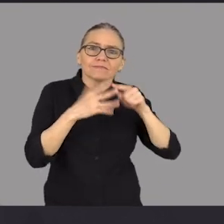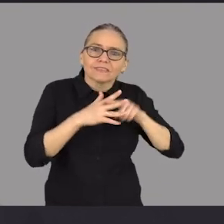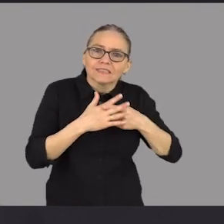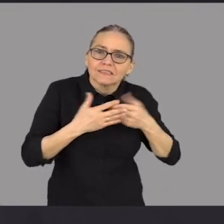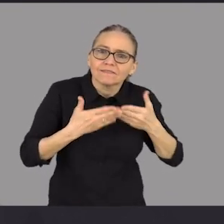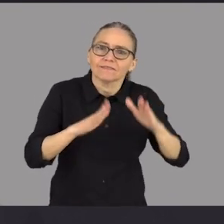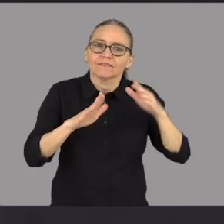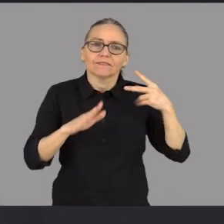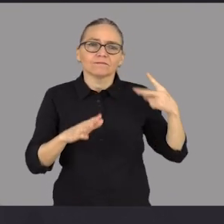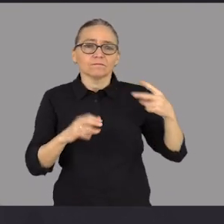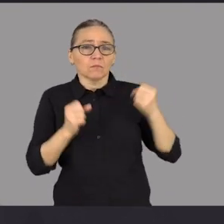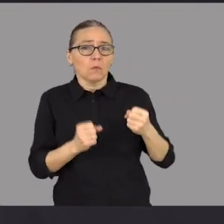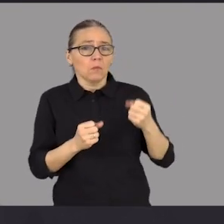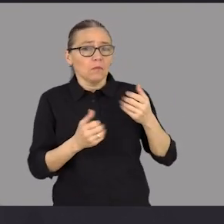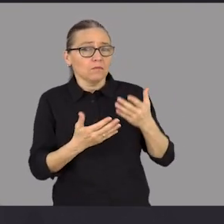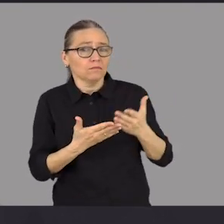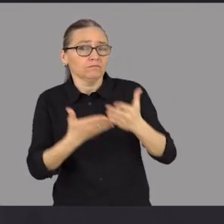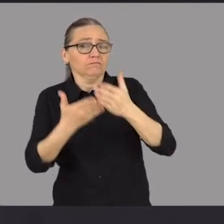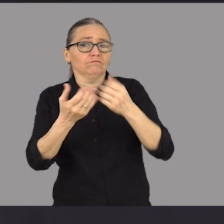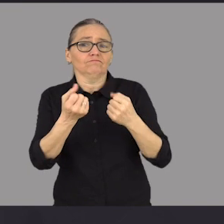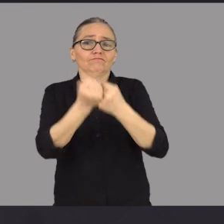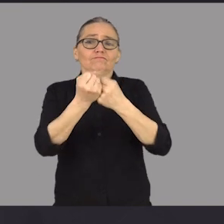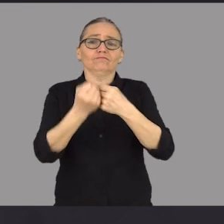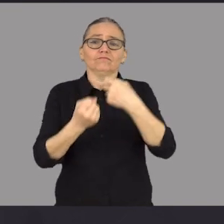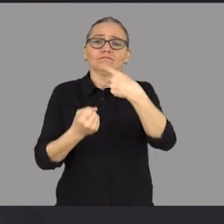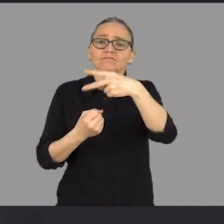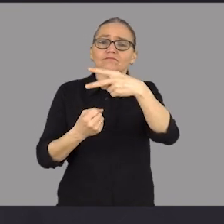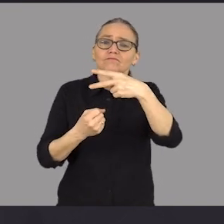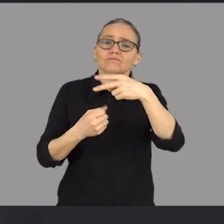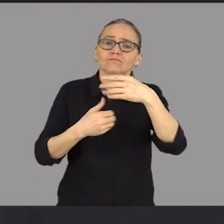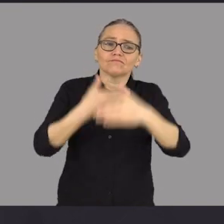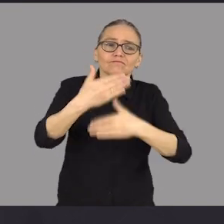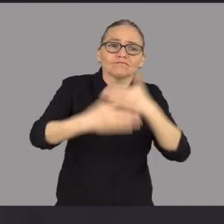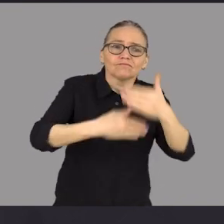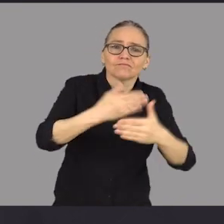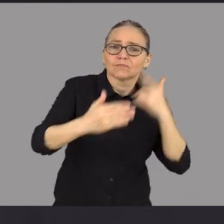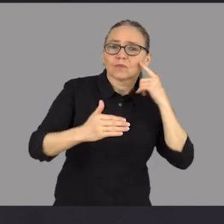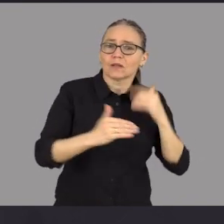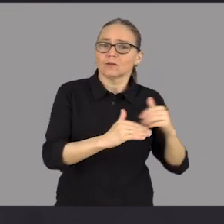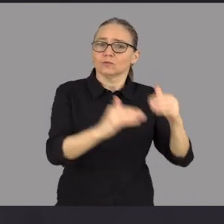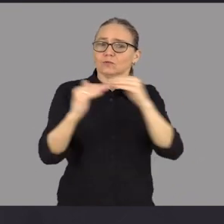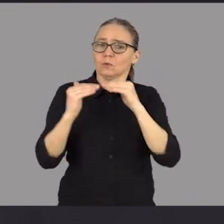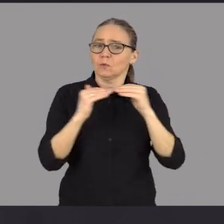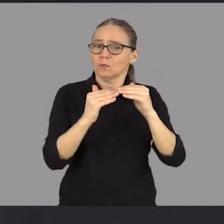webinar series. You can subscribe to the newsletter on our website.